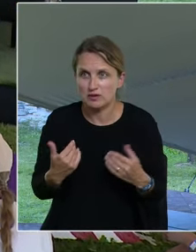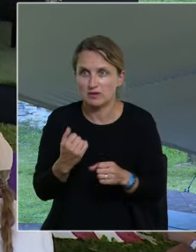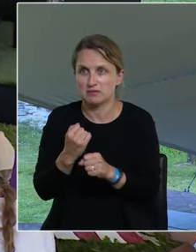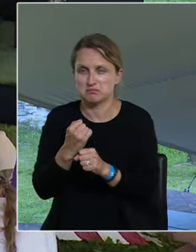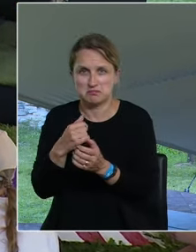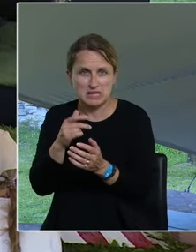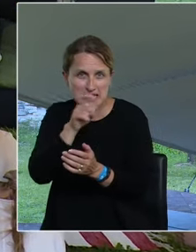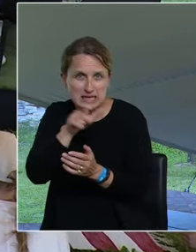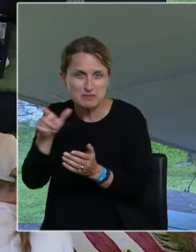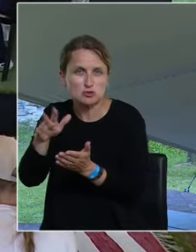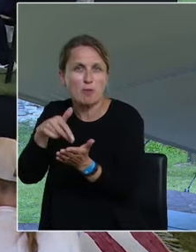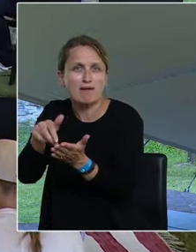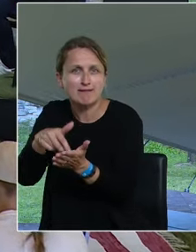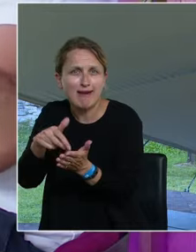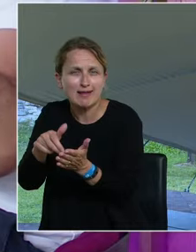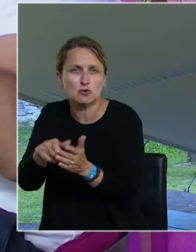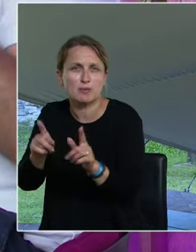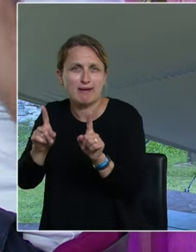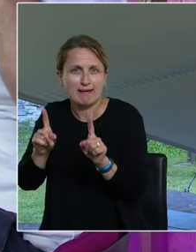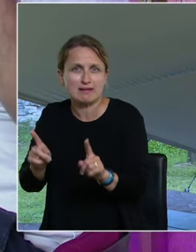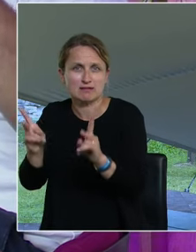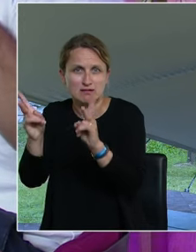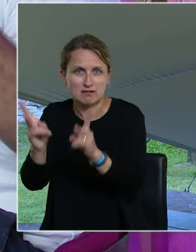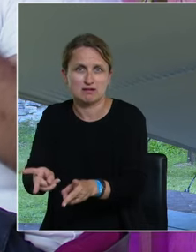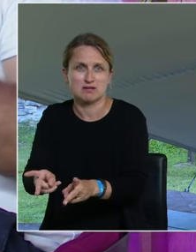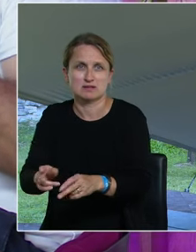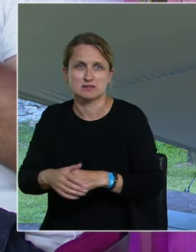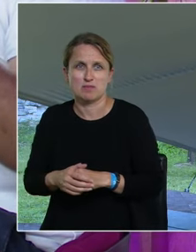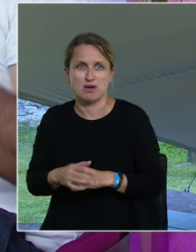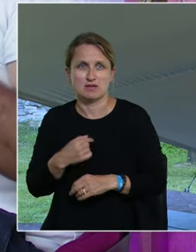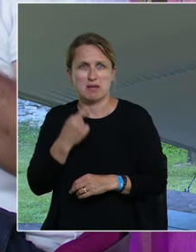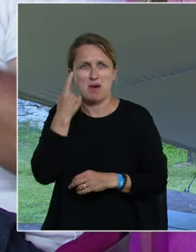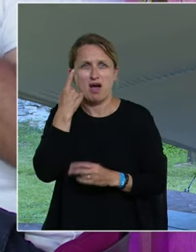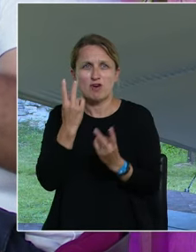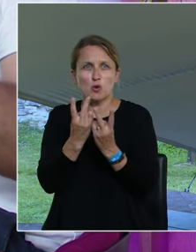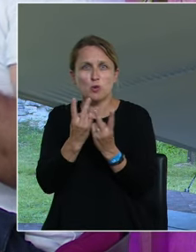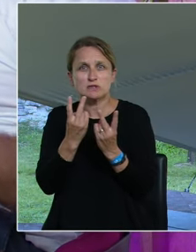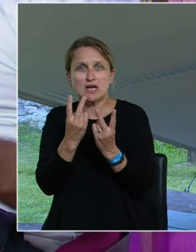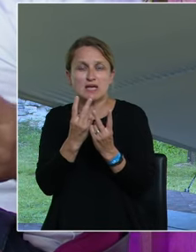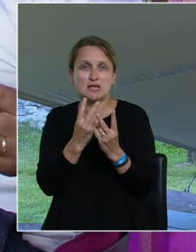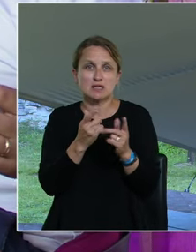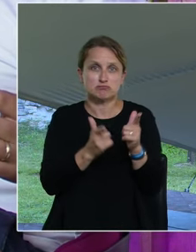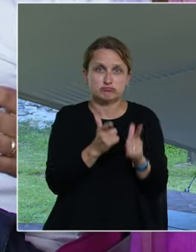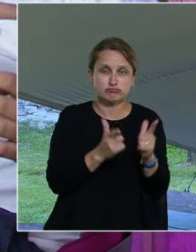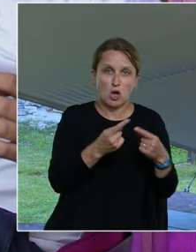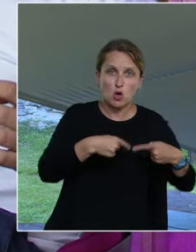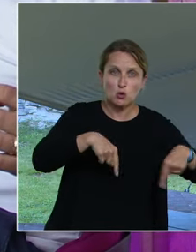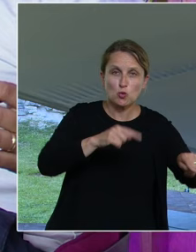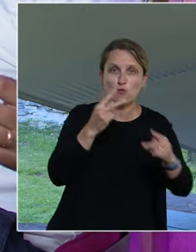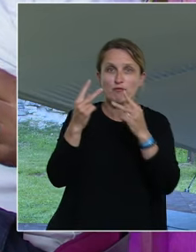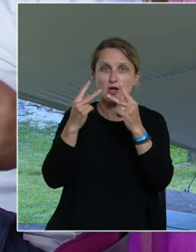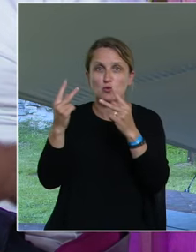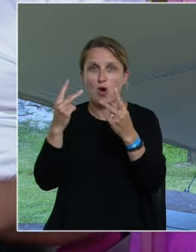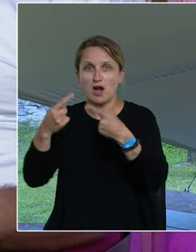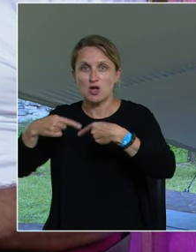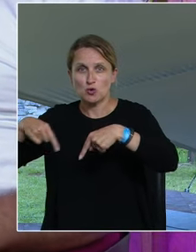same way. So I think the best way to stay kind of normal and actually is to cultivate yourself and traverse through this sort